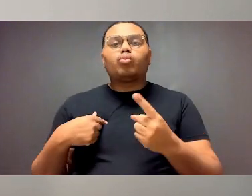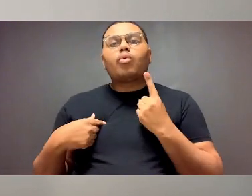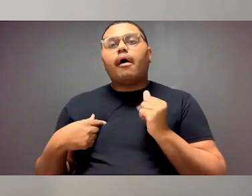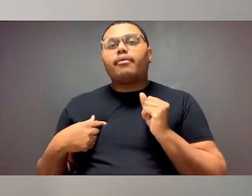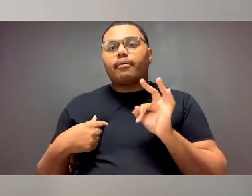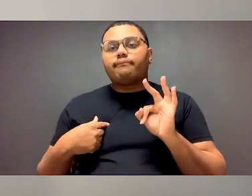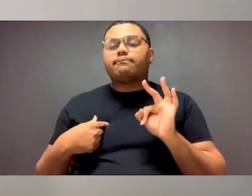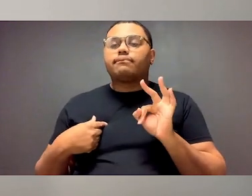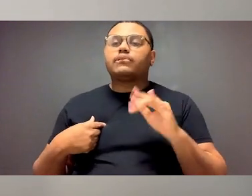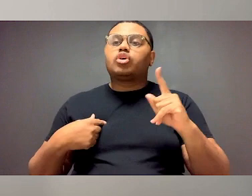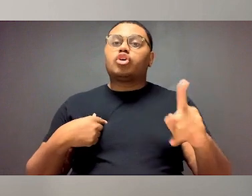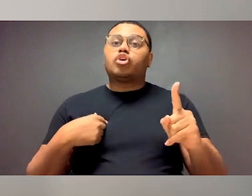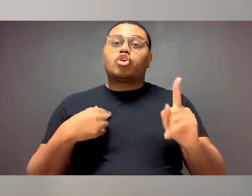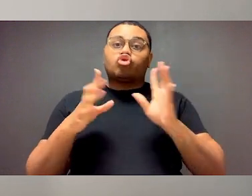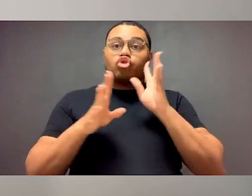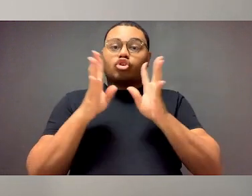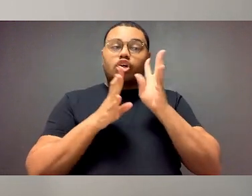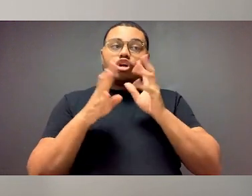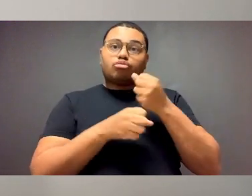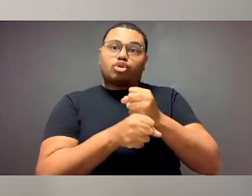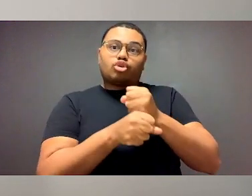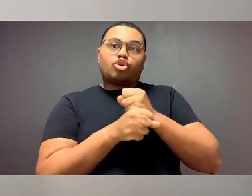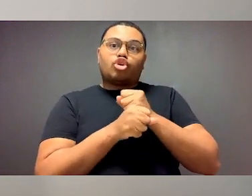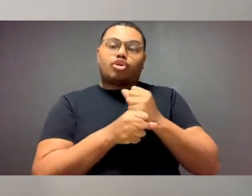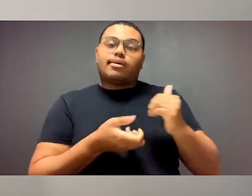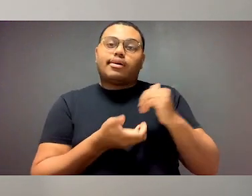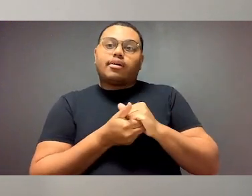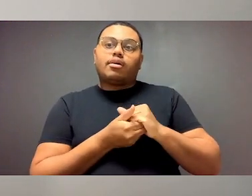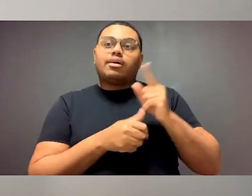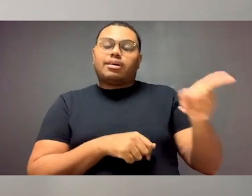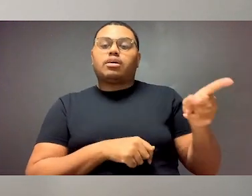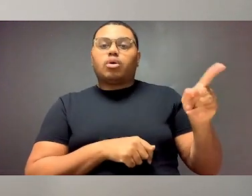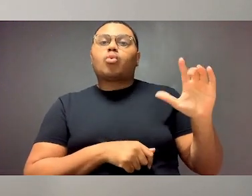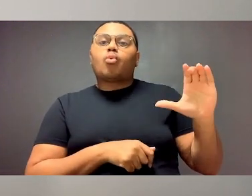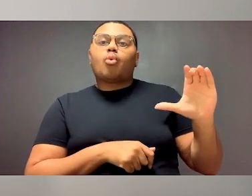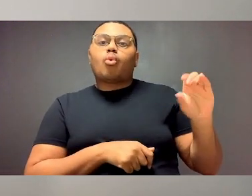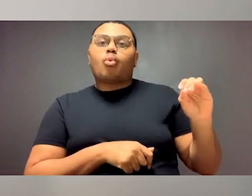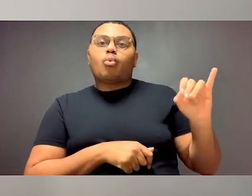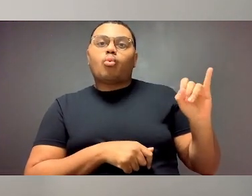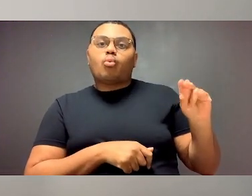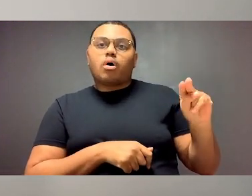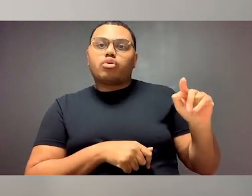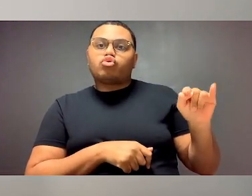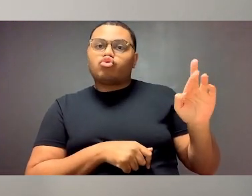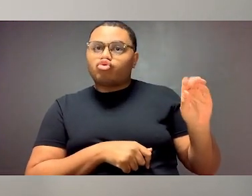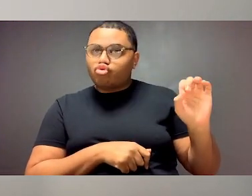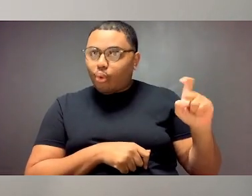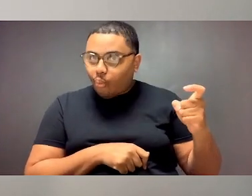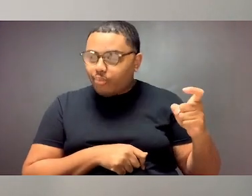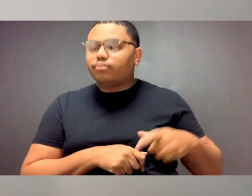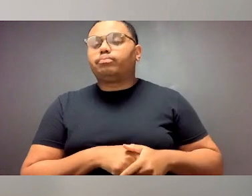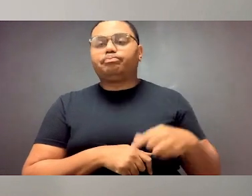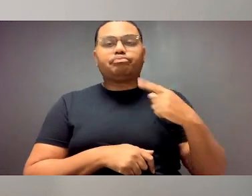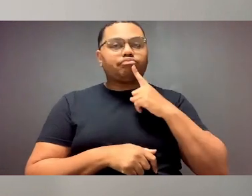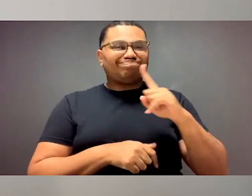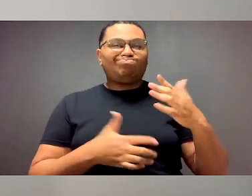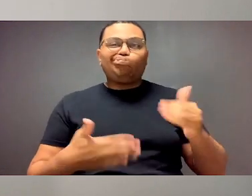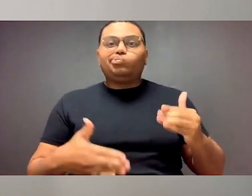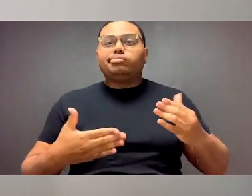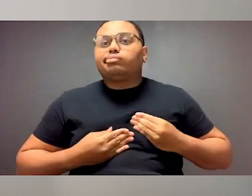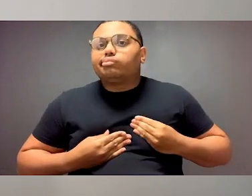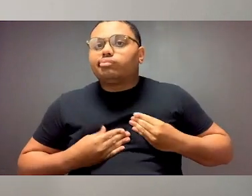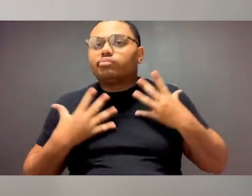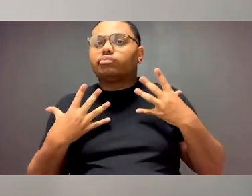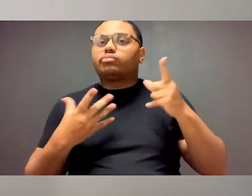producing fellows on the 2017 Encuentro, and I was so inspired by the conversations